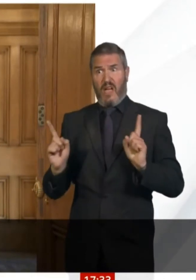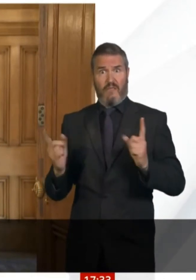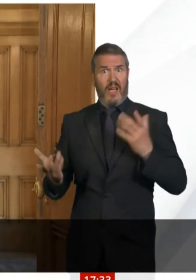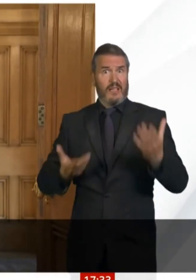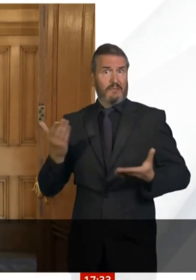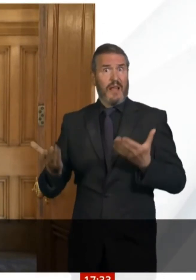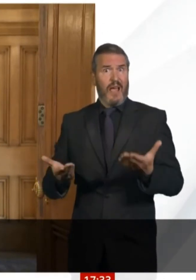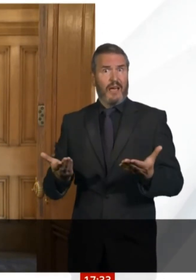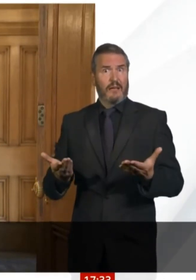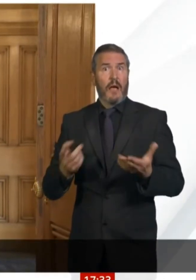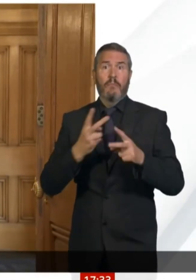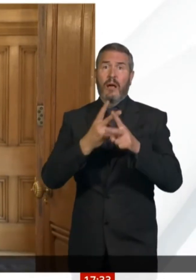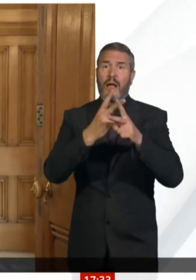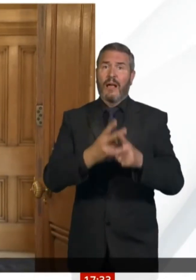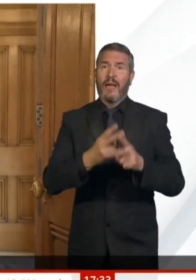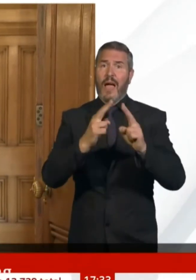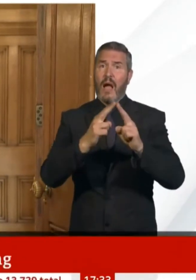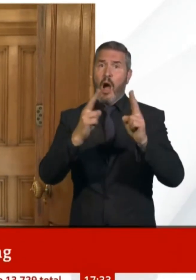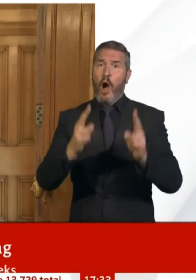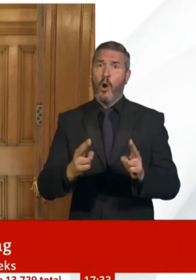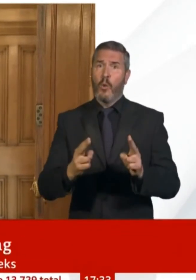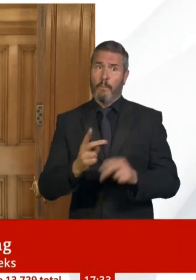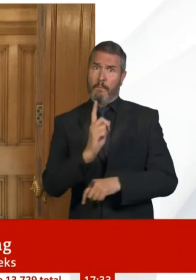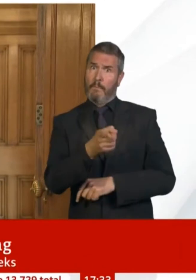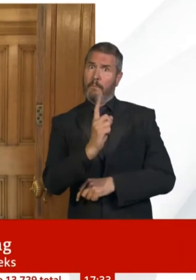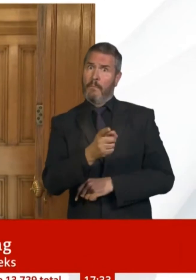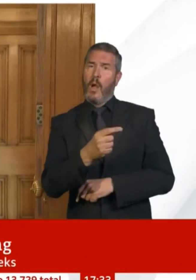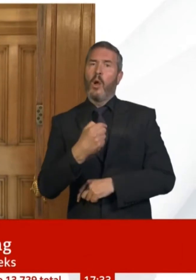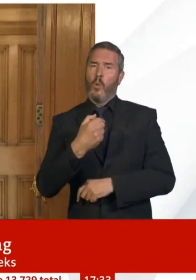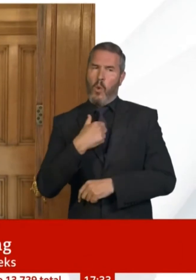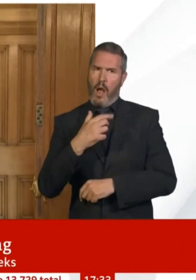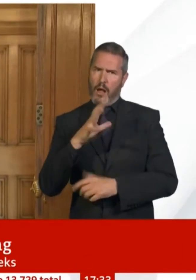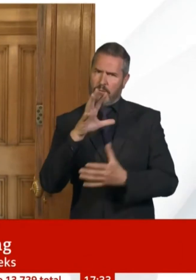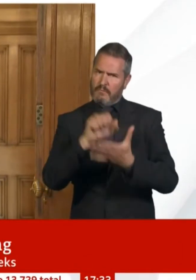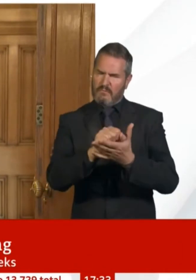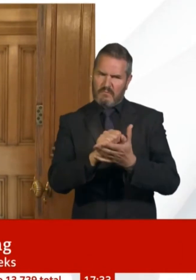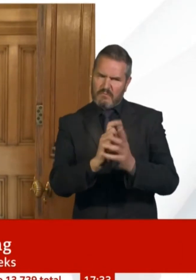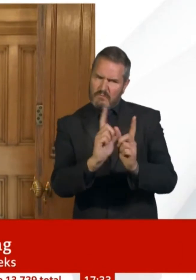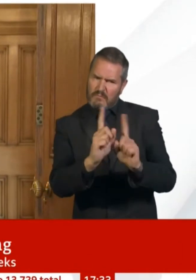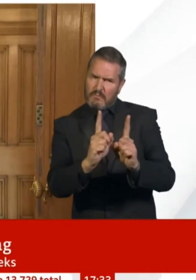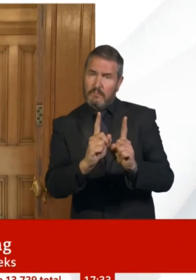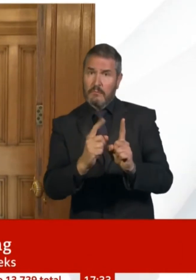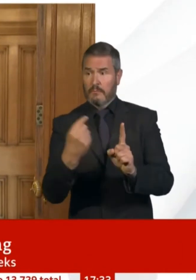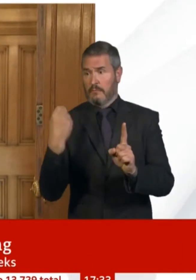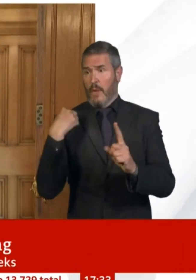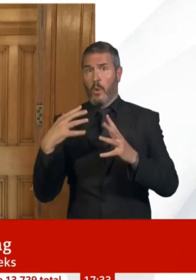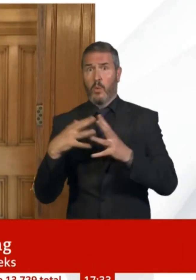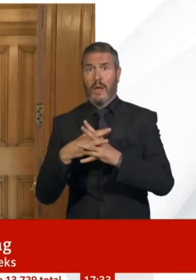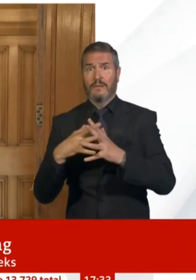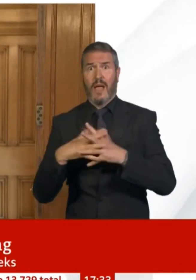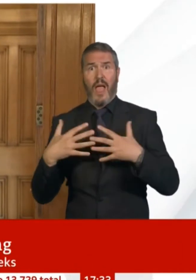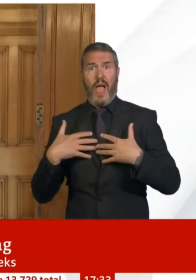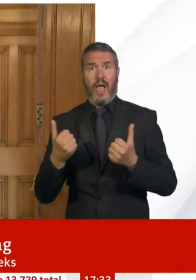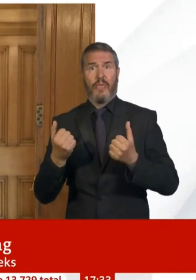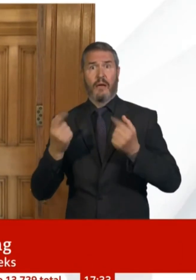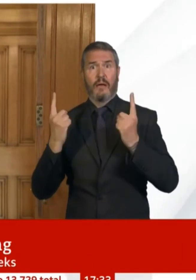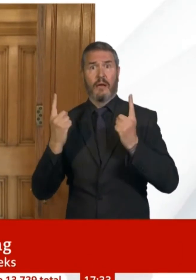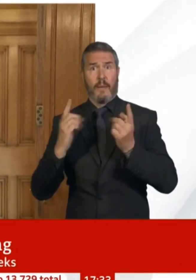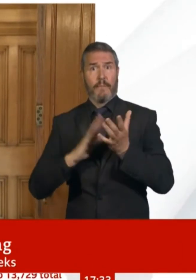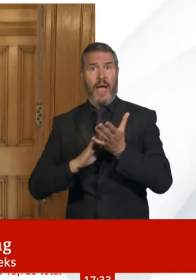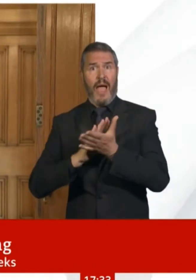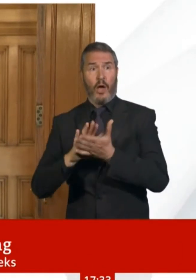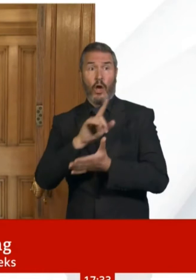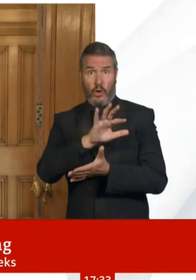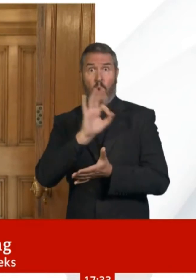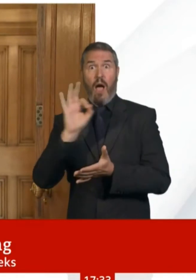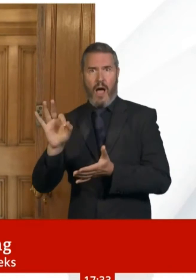But in terms of care homes, we're absolutely gripping this. The Home Health Secretary on Wednesday set out a plan, and you asked in